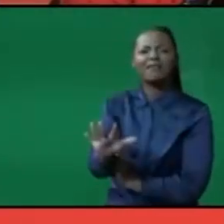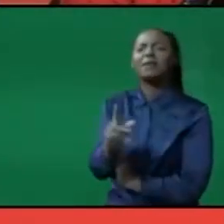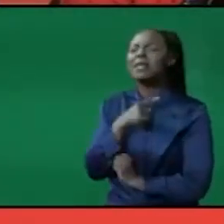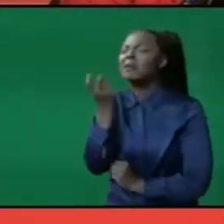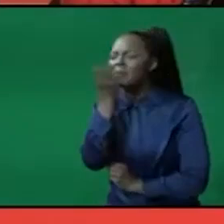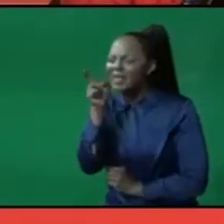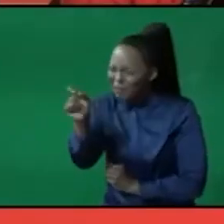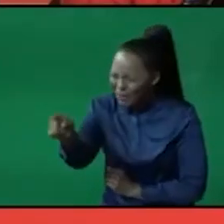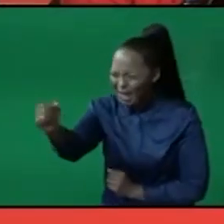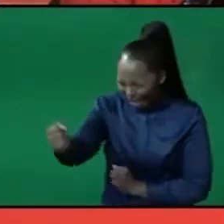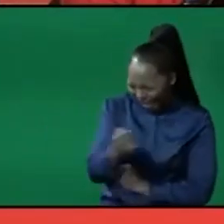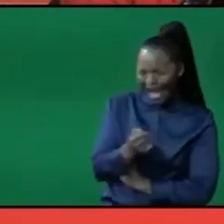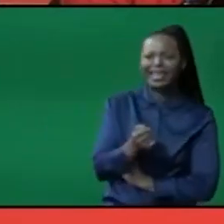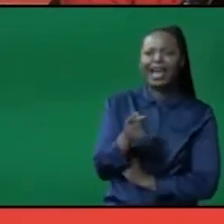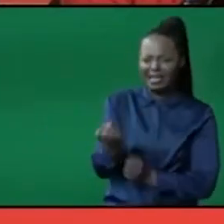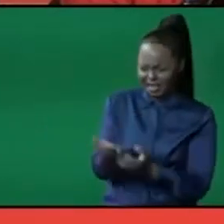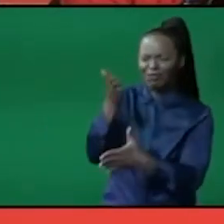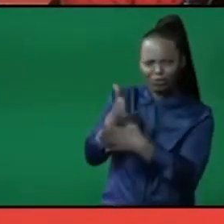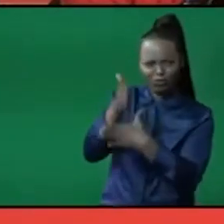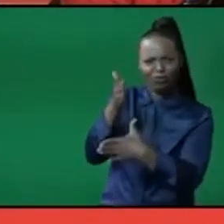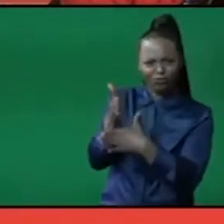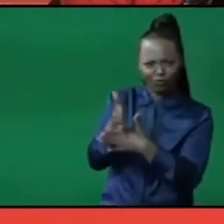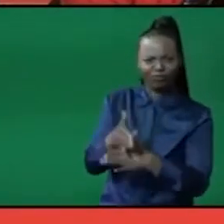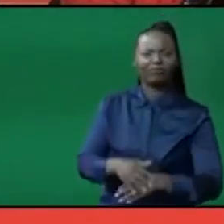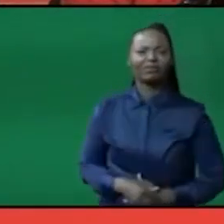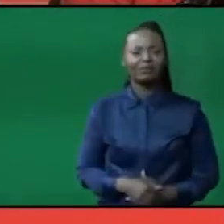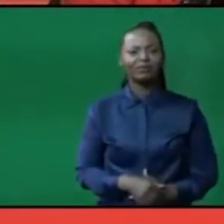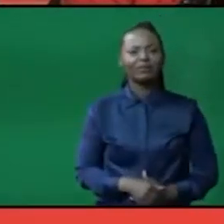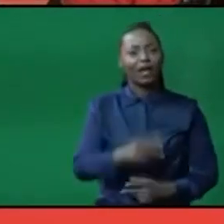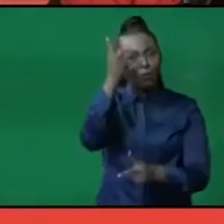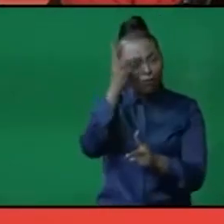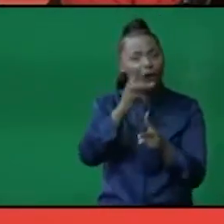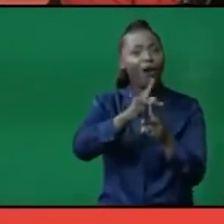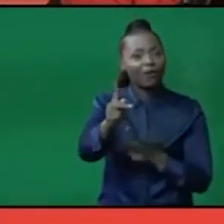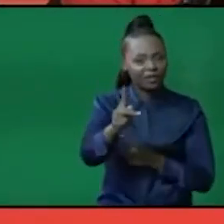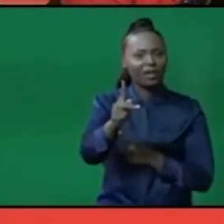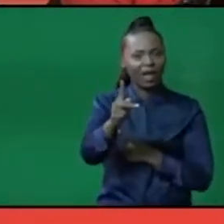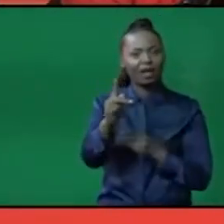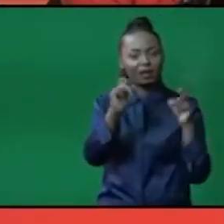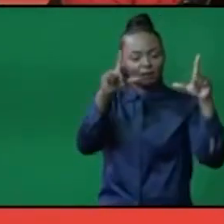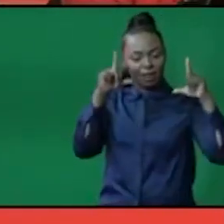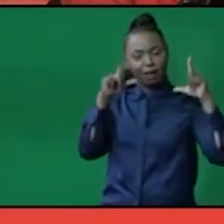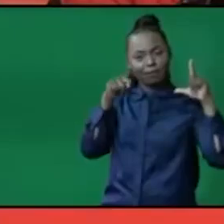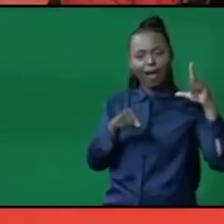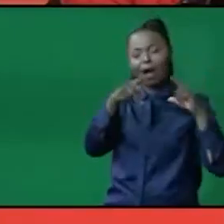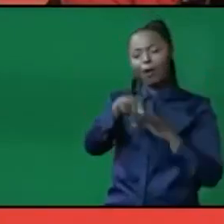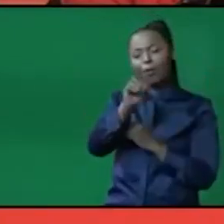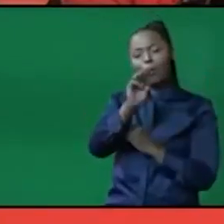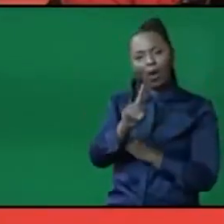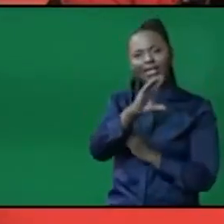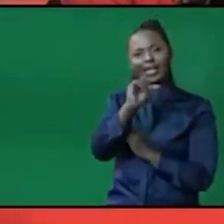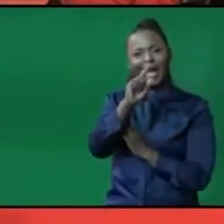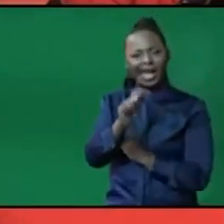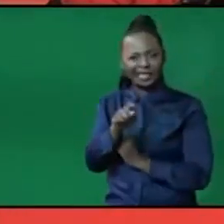and hire him. So we must professionalize our podcast. Comrades,